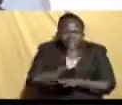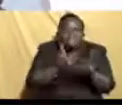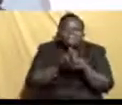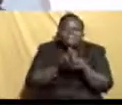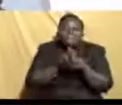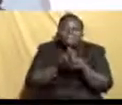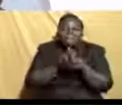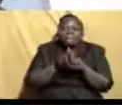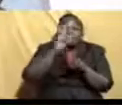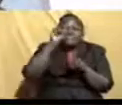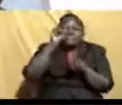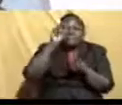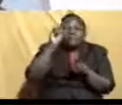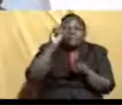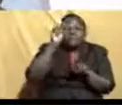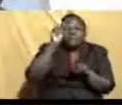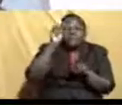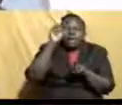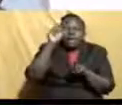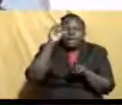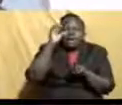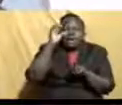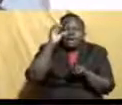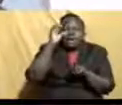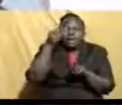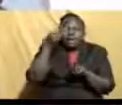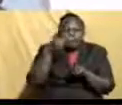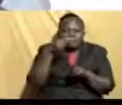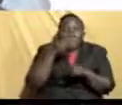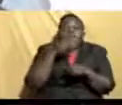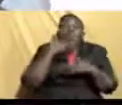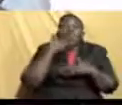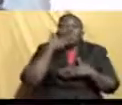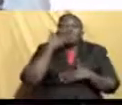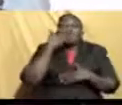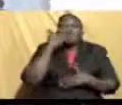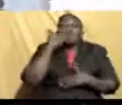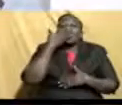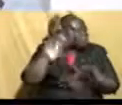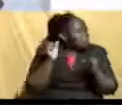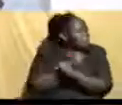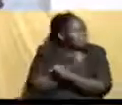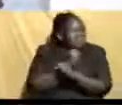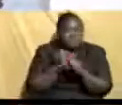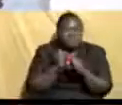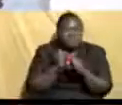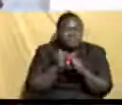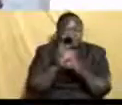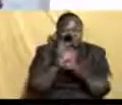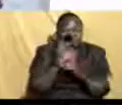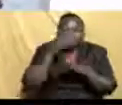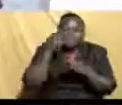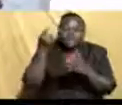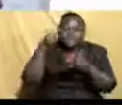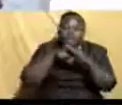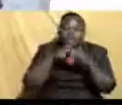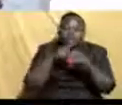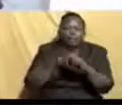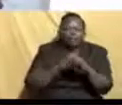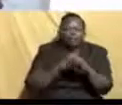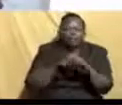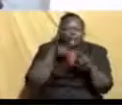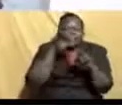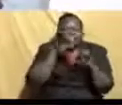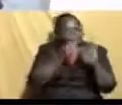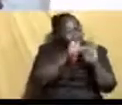we never have any other elections going forward? And the answer to that is it cannot. And the answer to that comes from the fact that